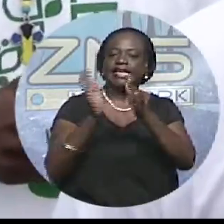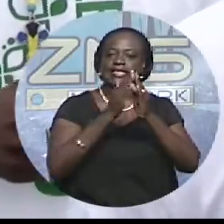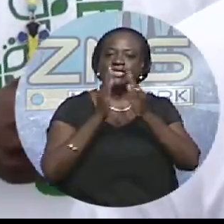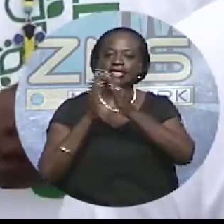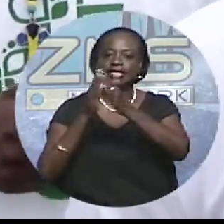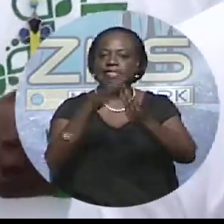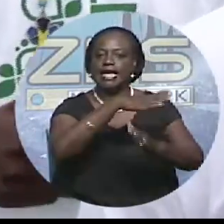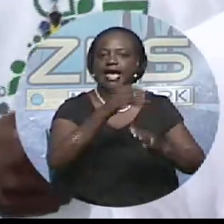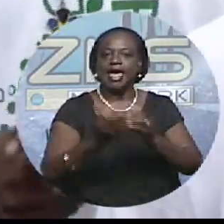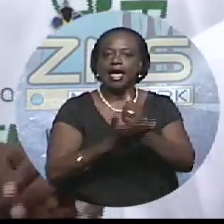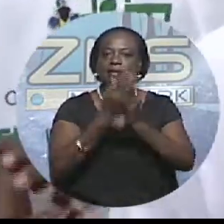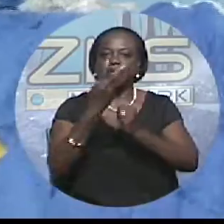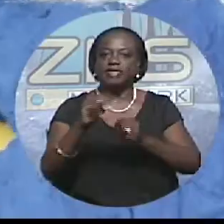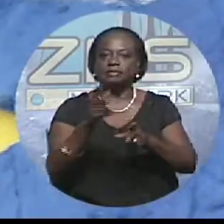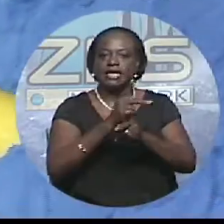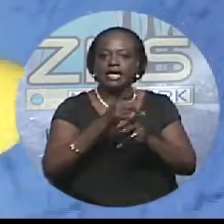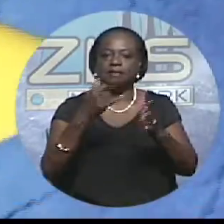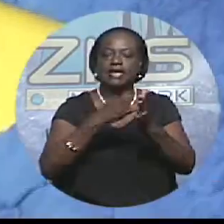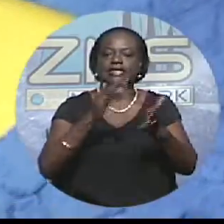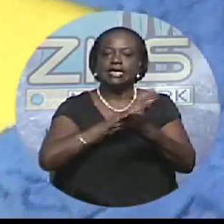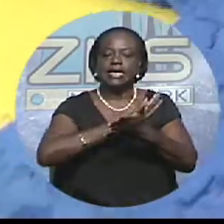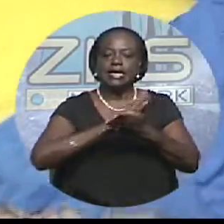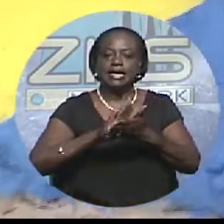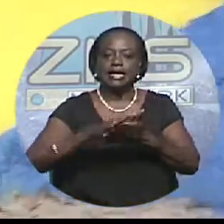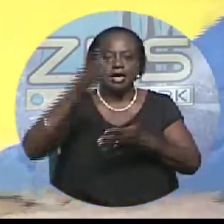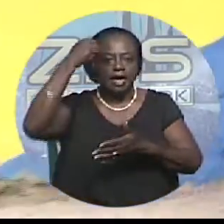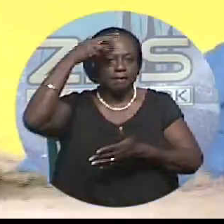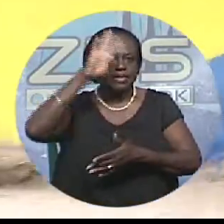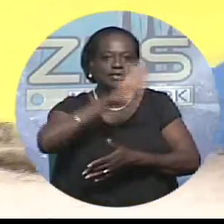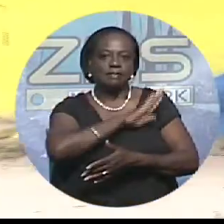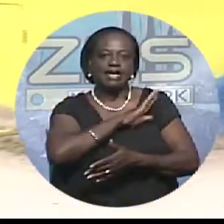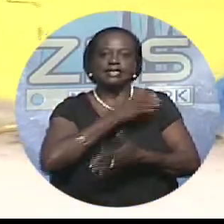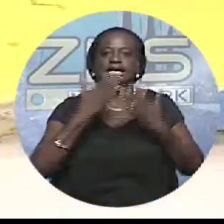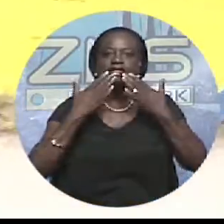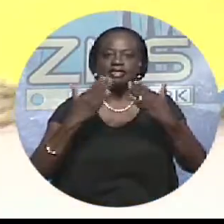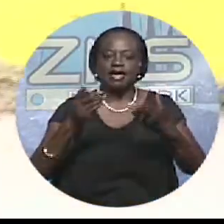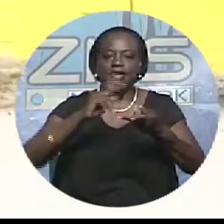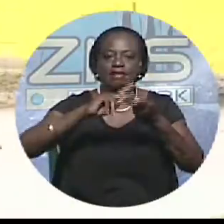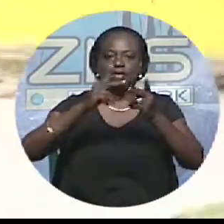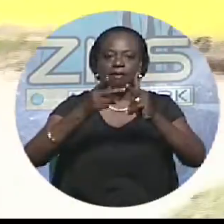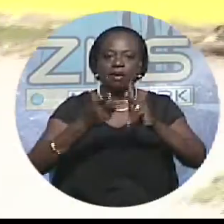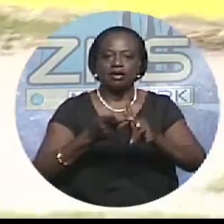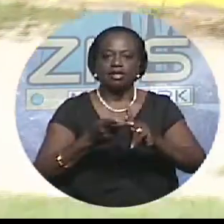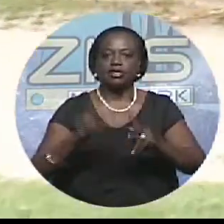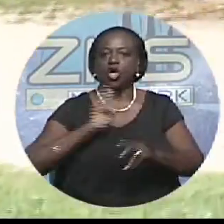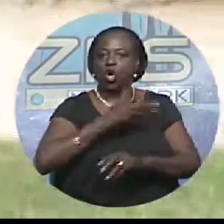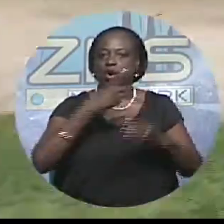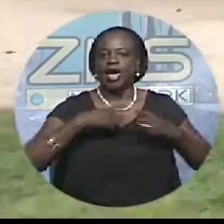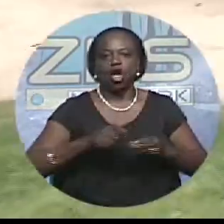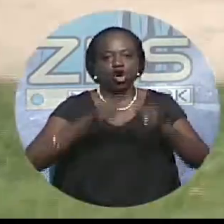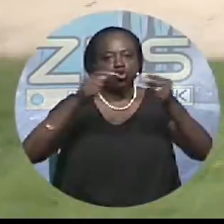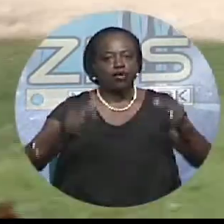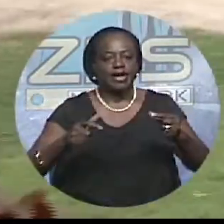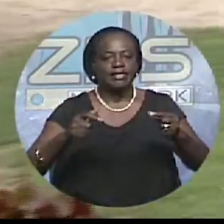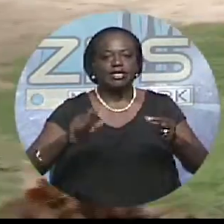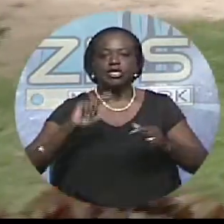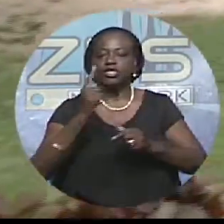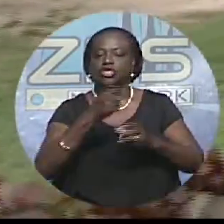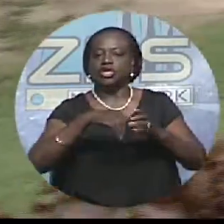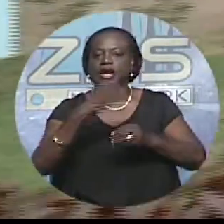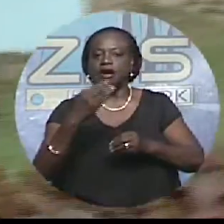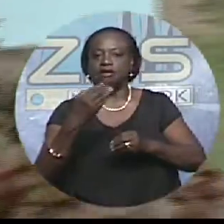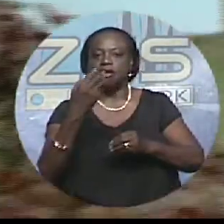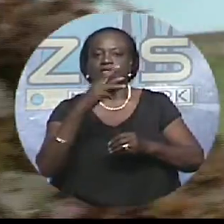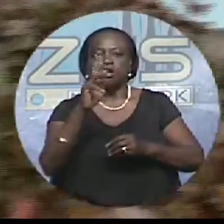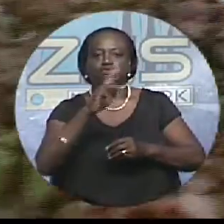part and keeping that community clean. Mr. Bastian also thanked their partners in the initiative. We had a great turnout. The Ranfilly home came